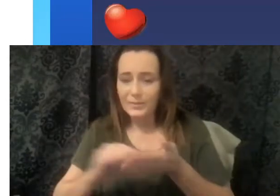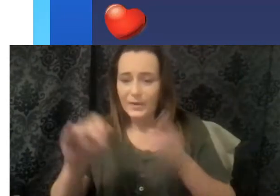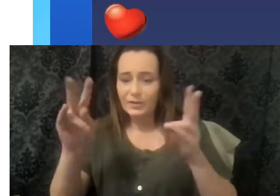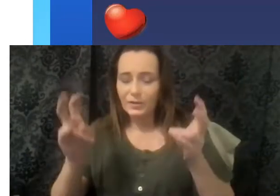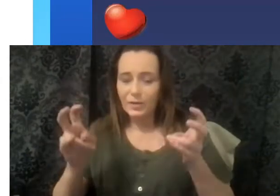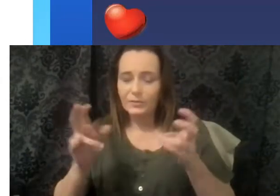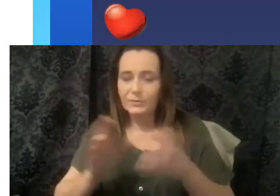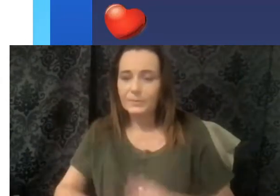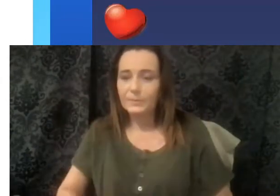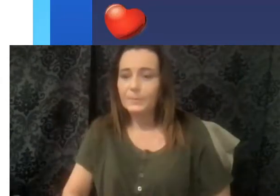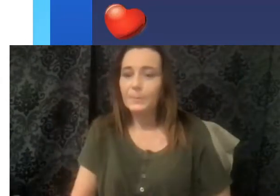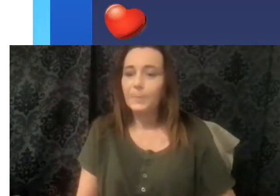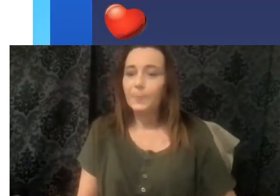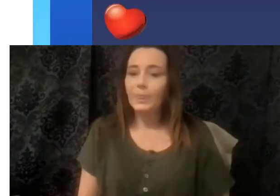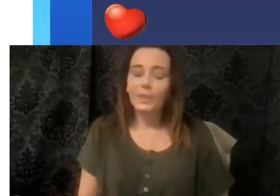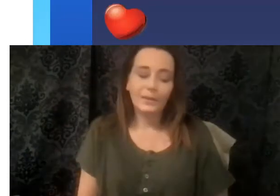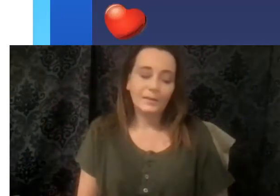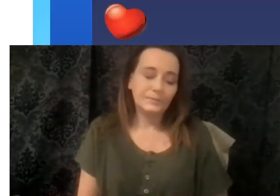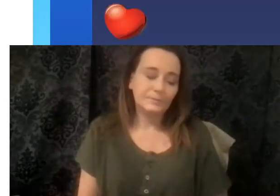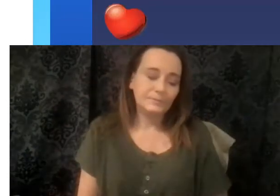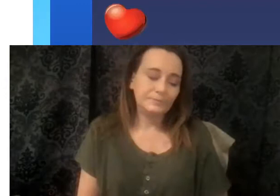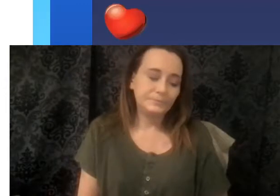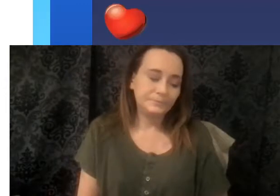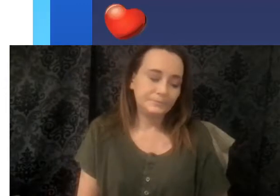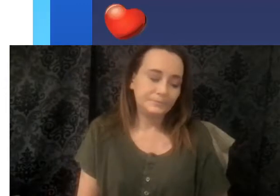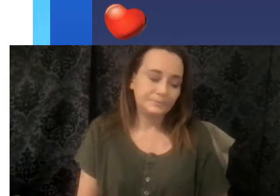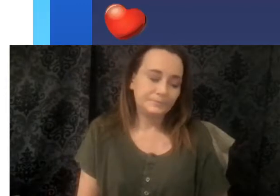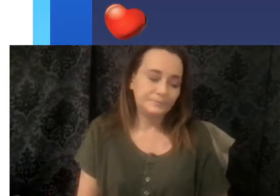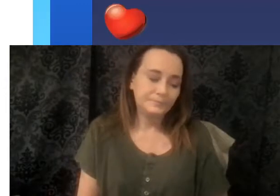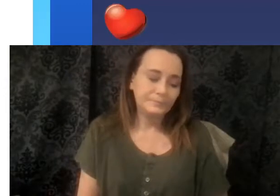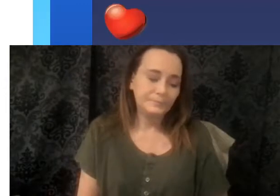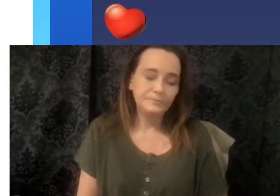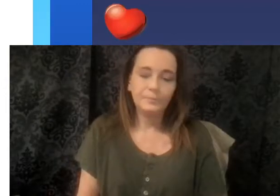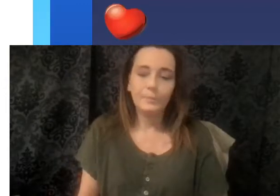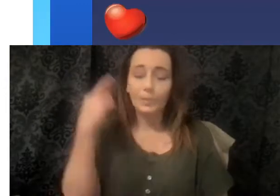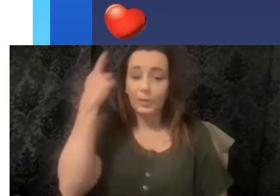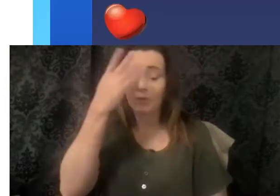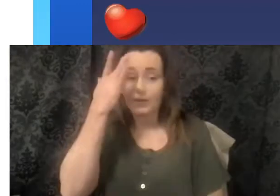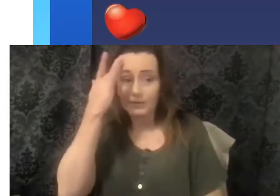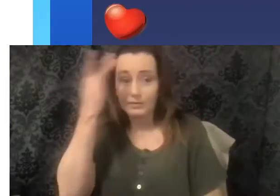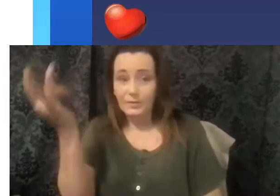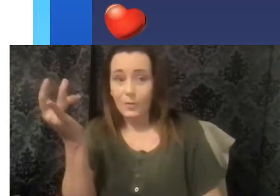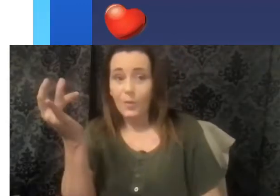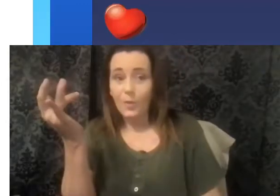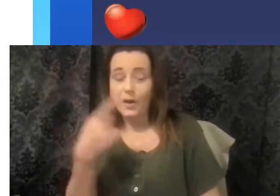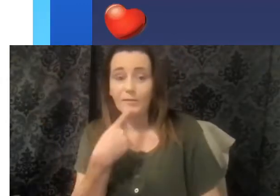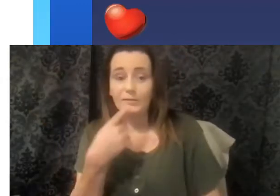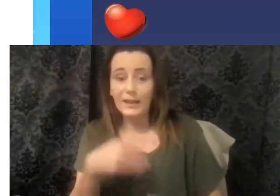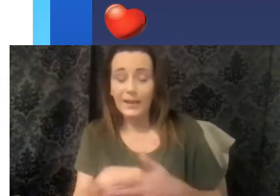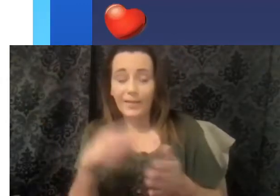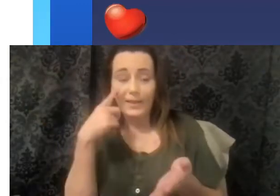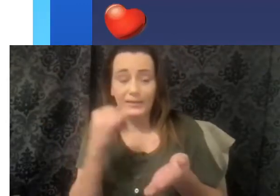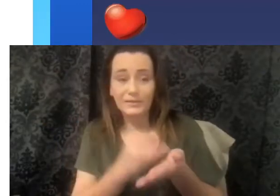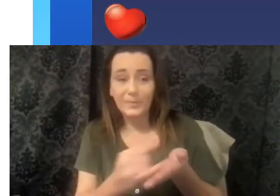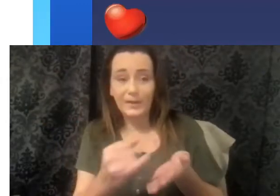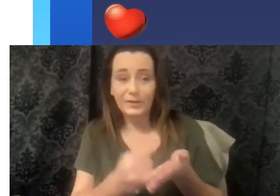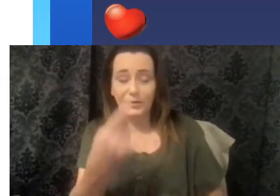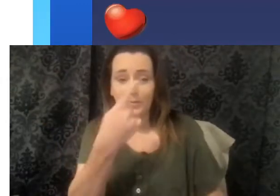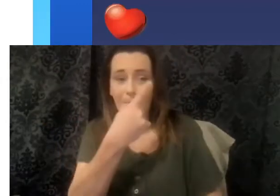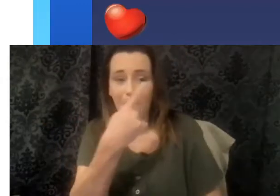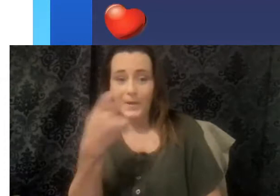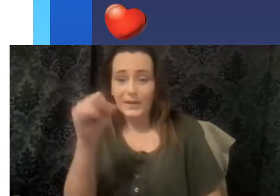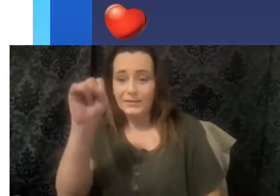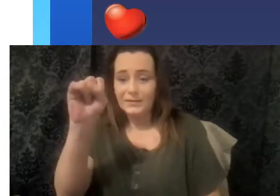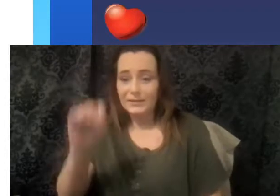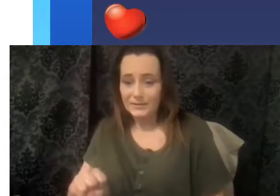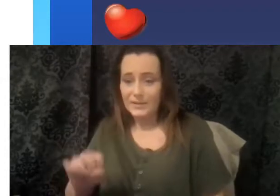why, all right, the reason why I do interject things on the inspection, okay, is because it is the South Florida region